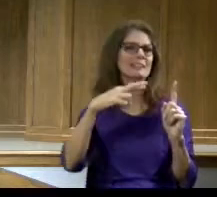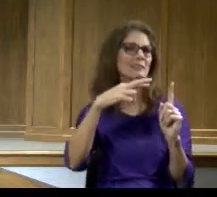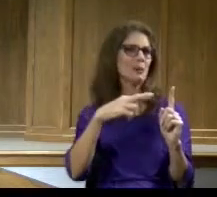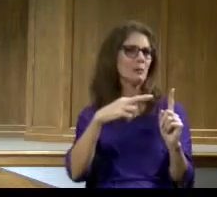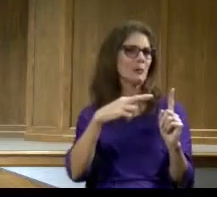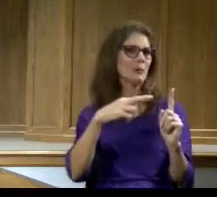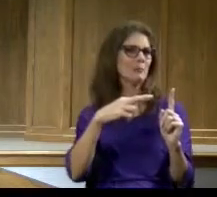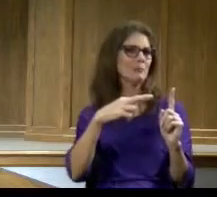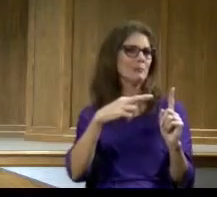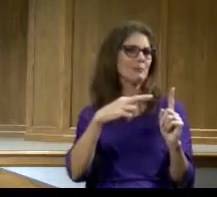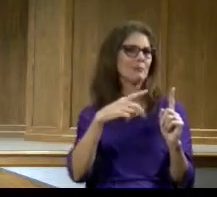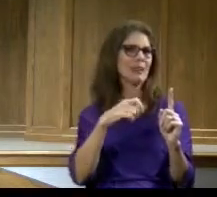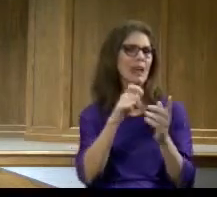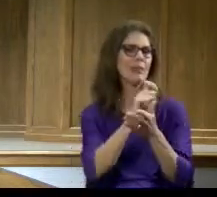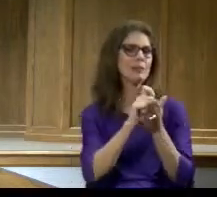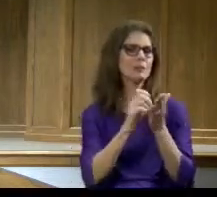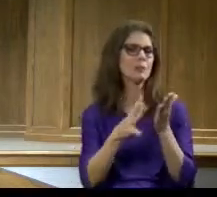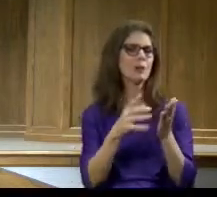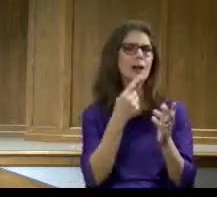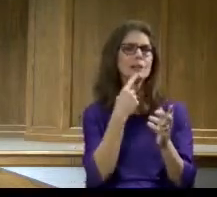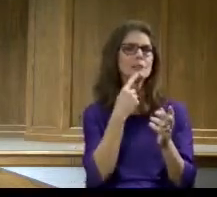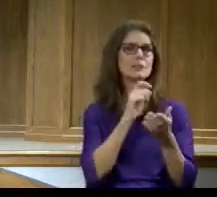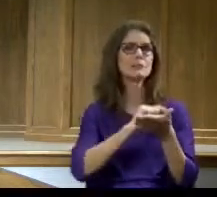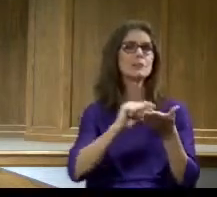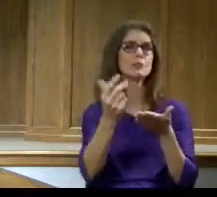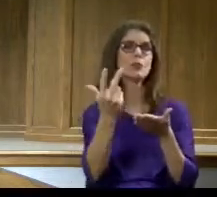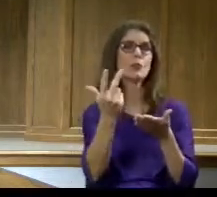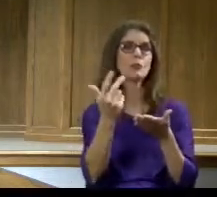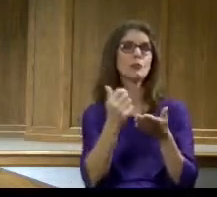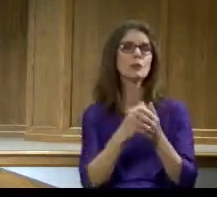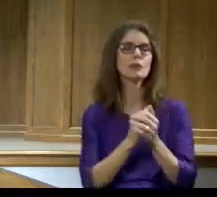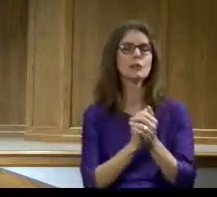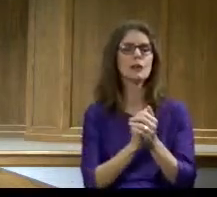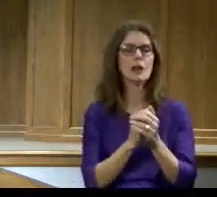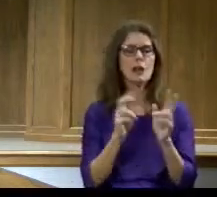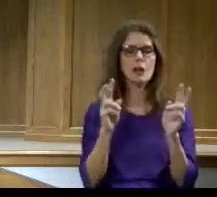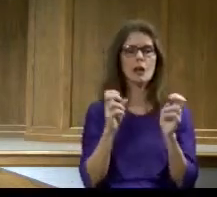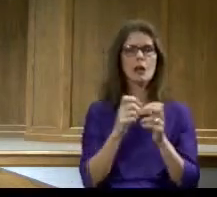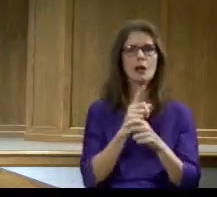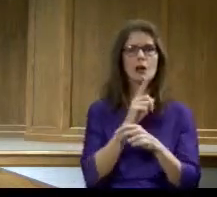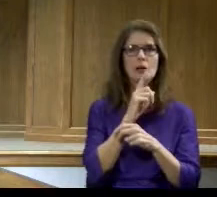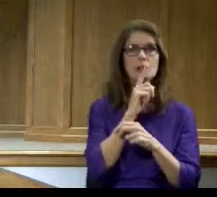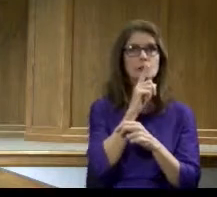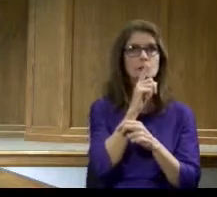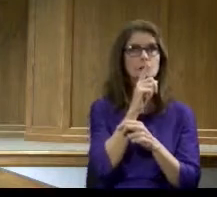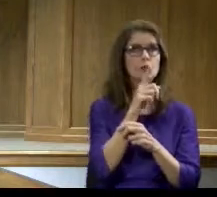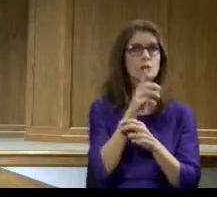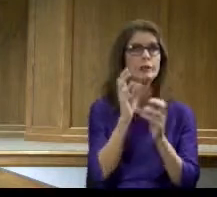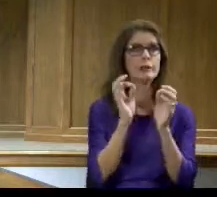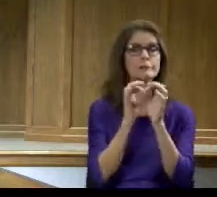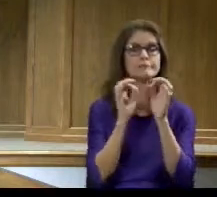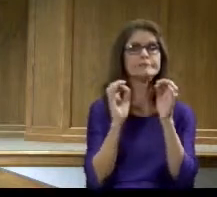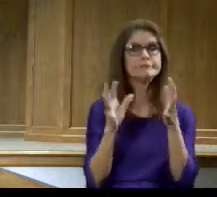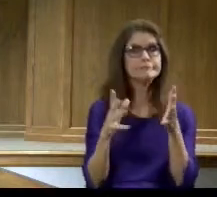The psalmist says in verse 13, surely in vain I have kept my heart pure